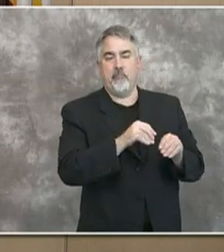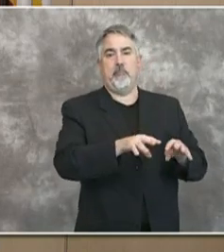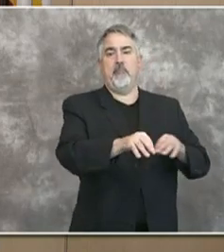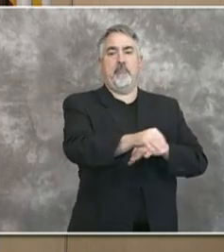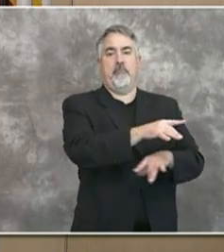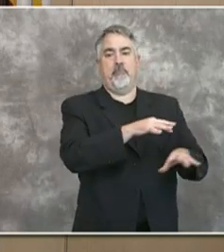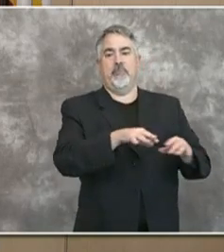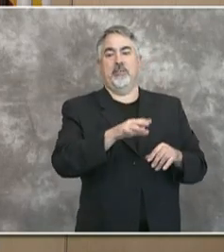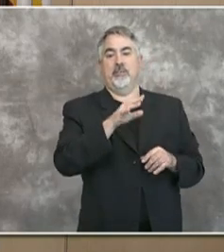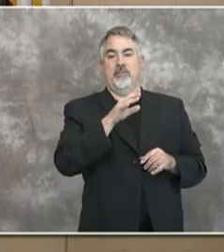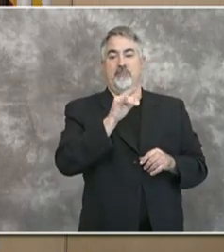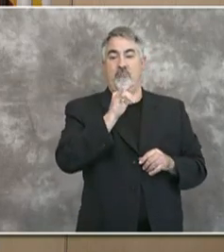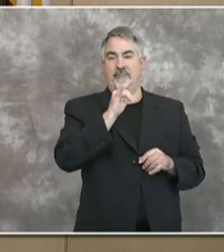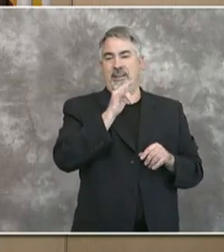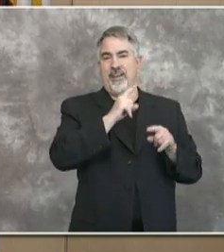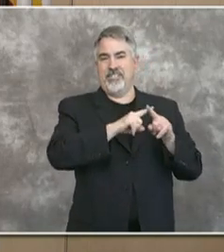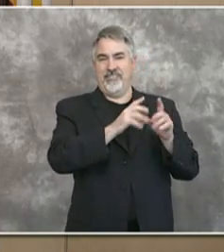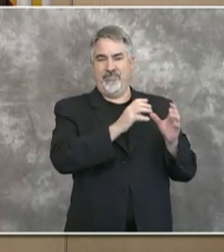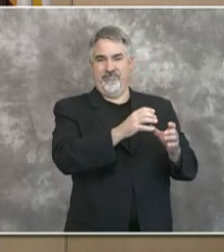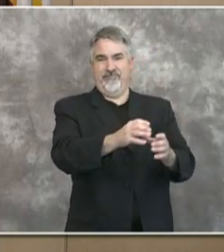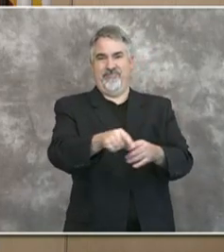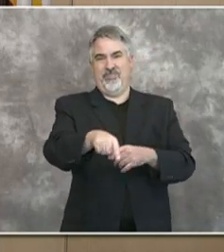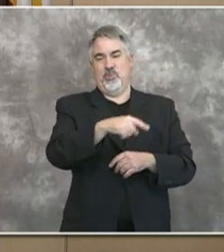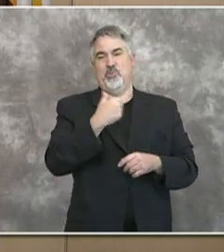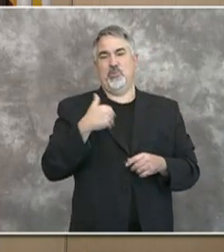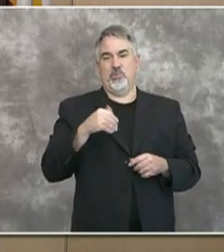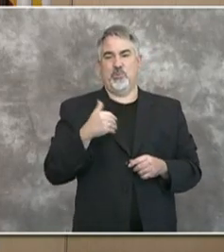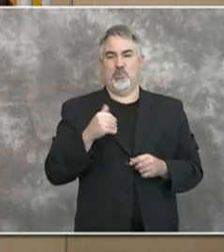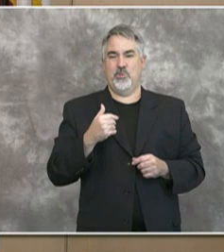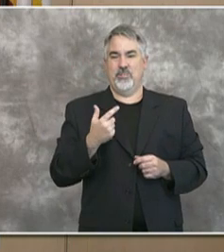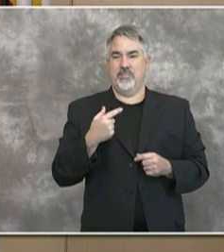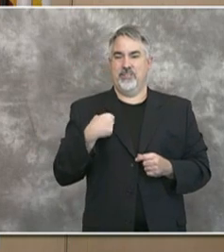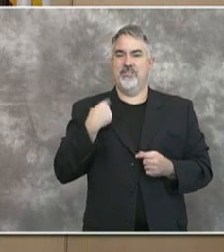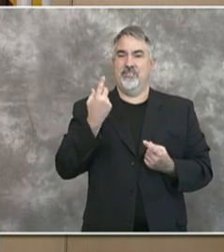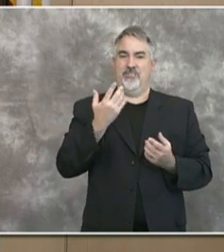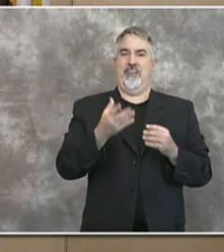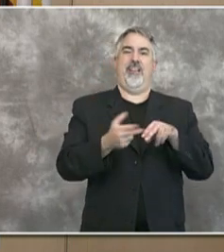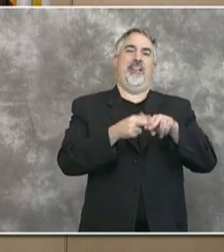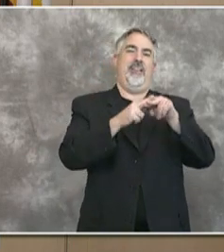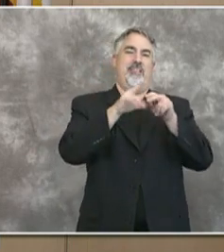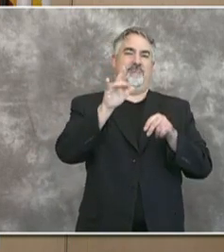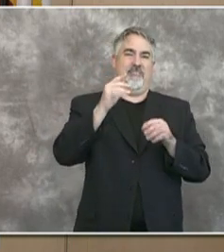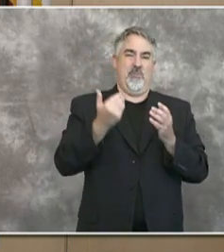facilities. This includes 1 new outbreak since yesterday, representing